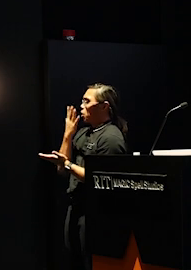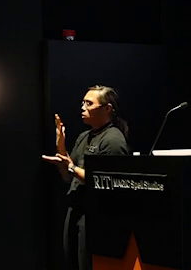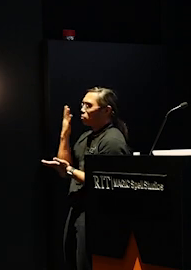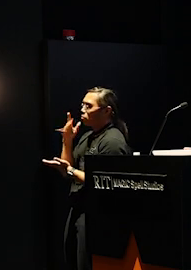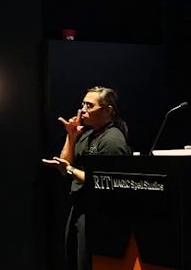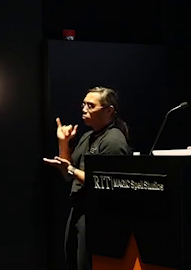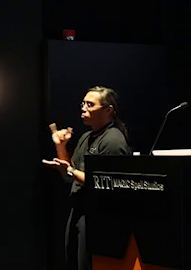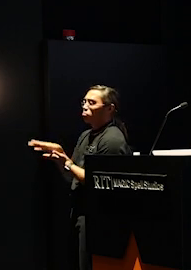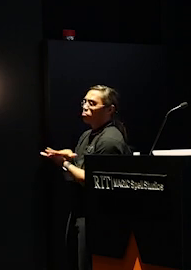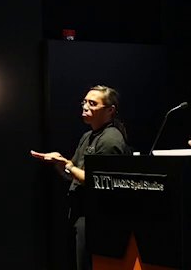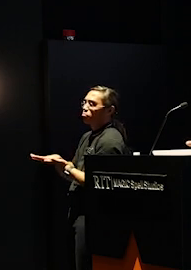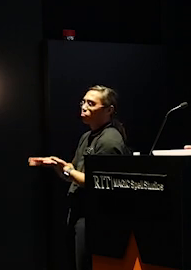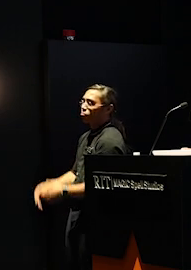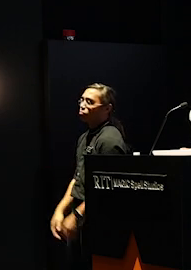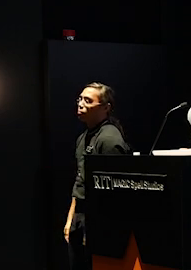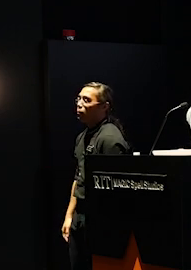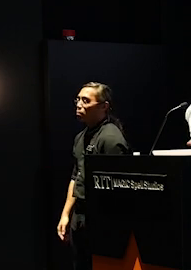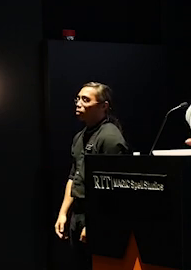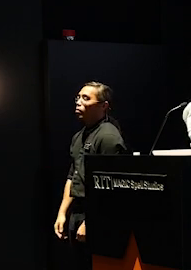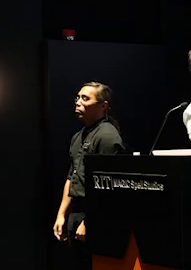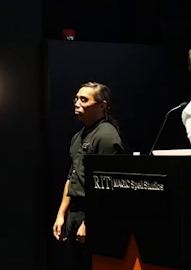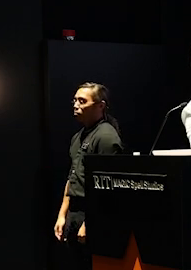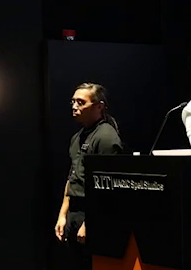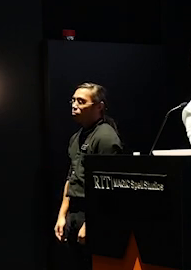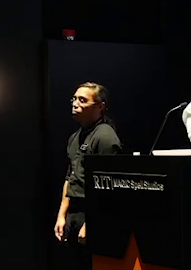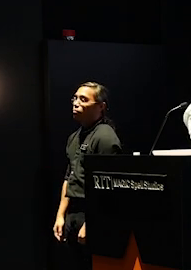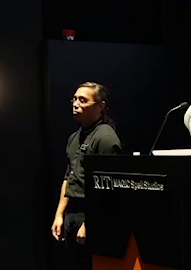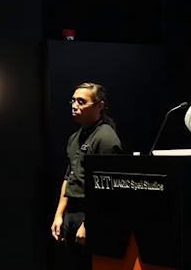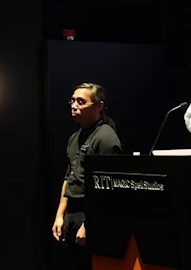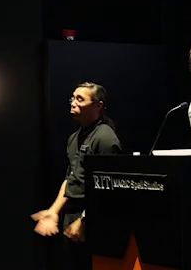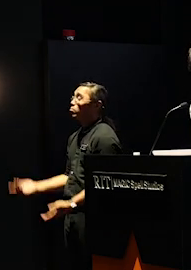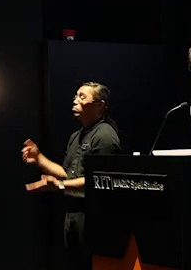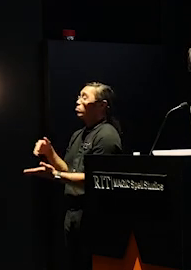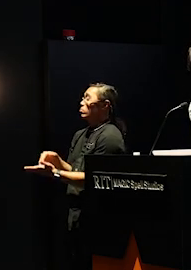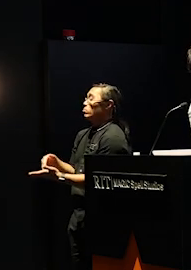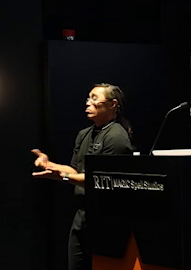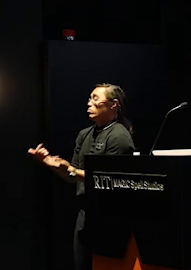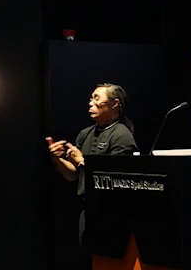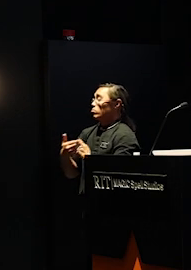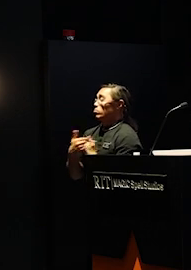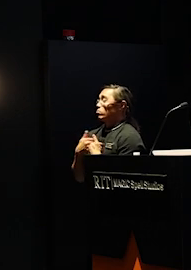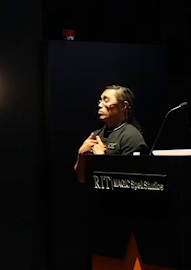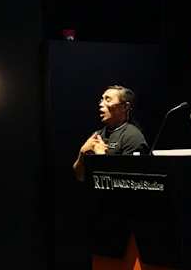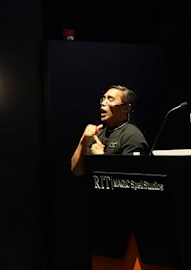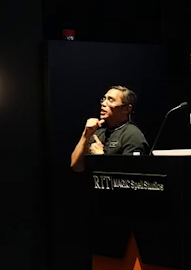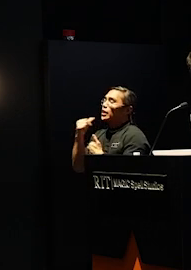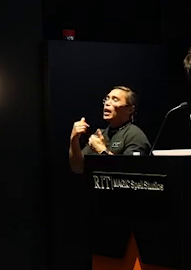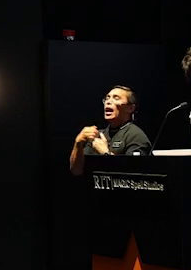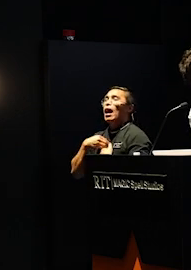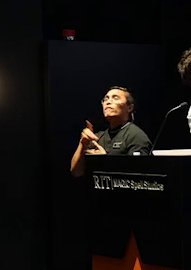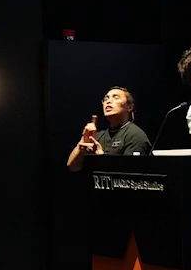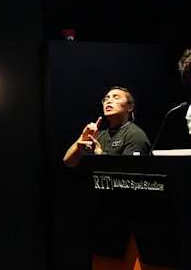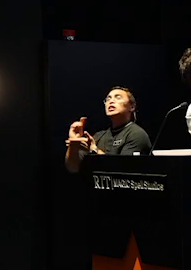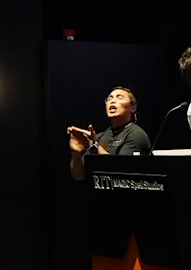and again, this is where you don't really have you don't have like a narrative story. You know what you want it to be, and you know